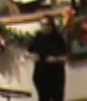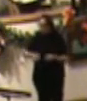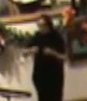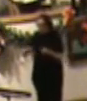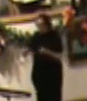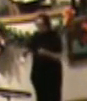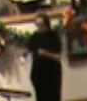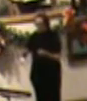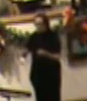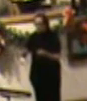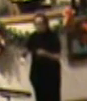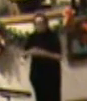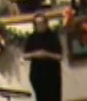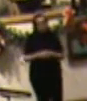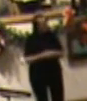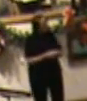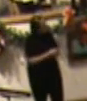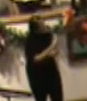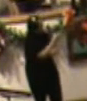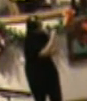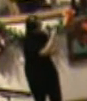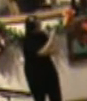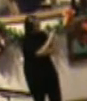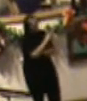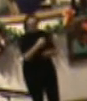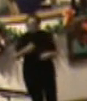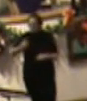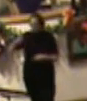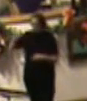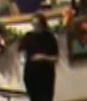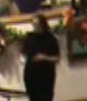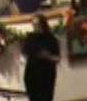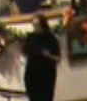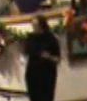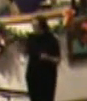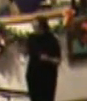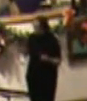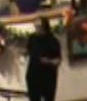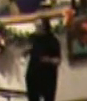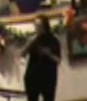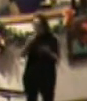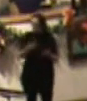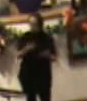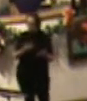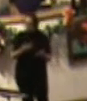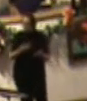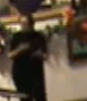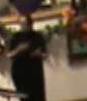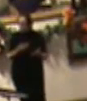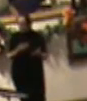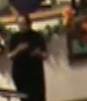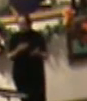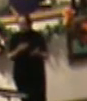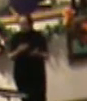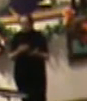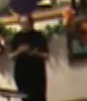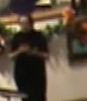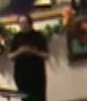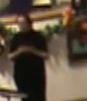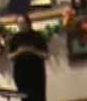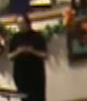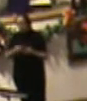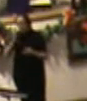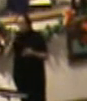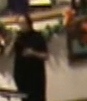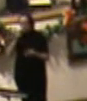You know, Sean and Sarah, I was thinking about the things that a youth pastor does, and we wanted to thank you for playing lots of weird games and listening to weird